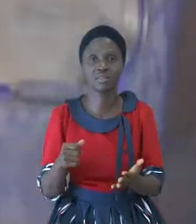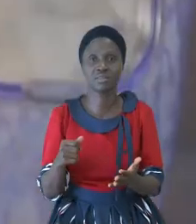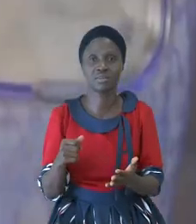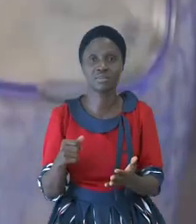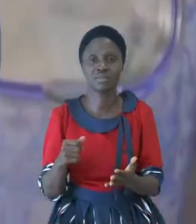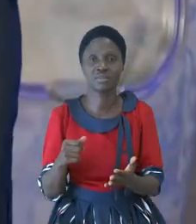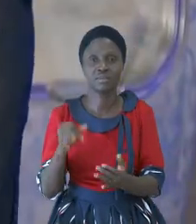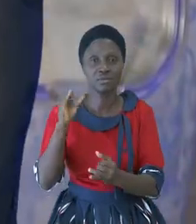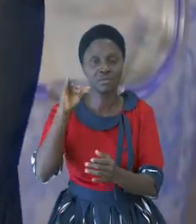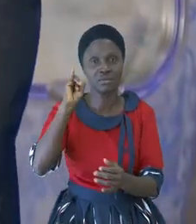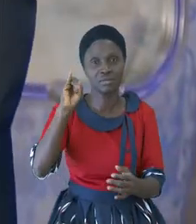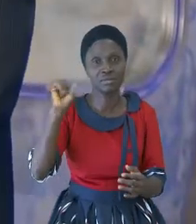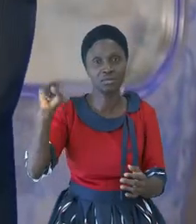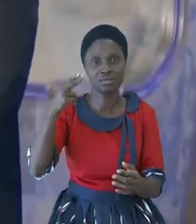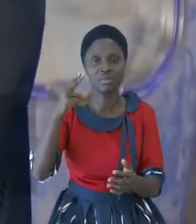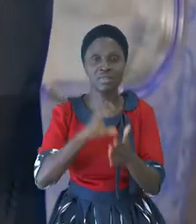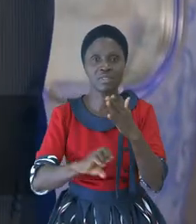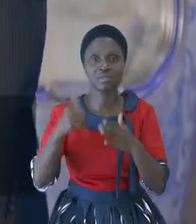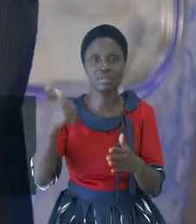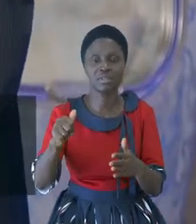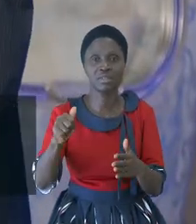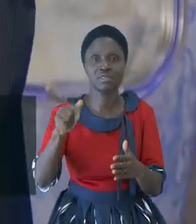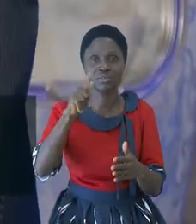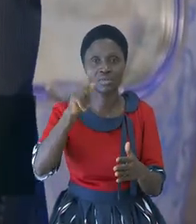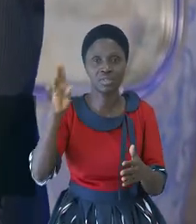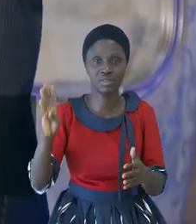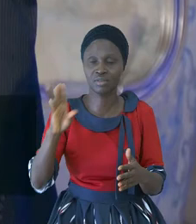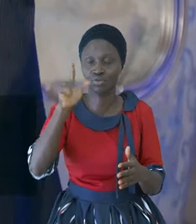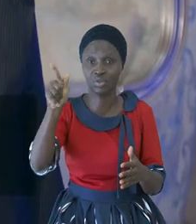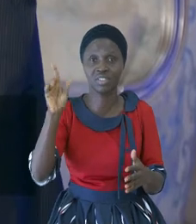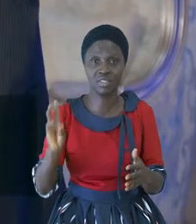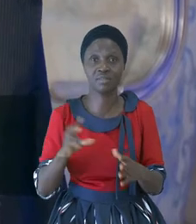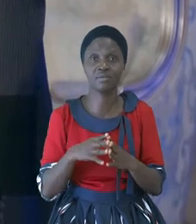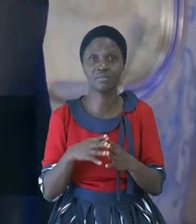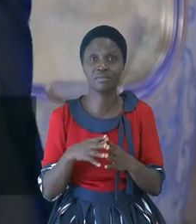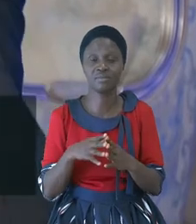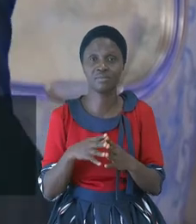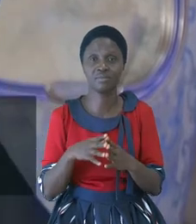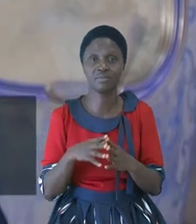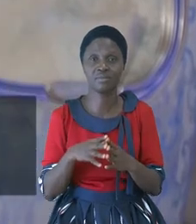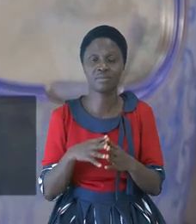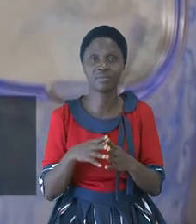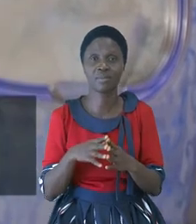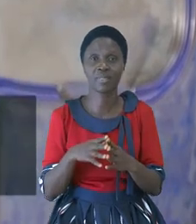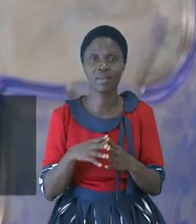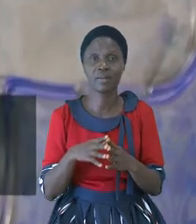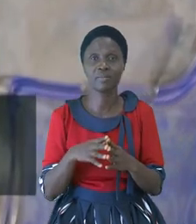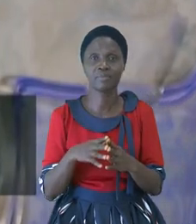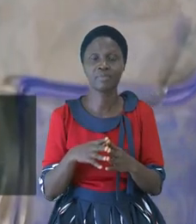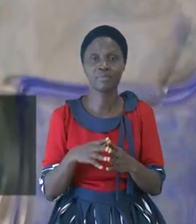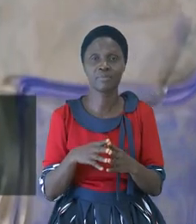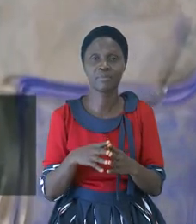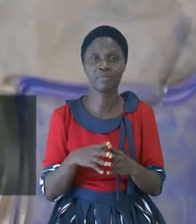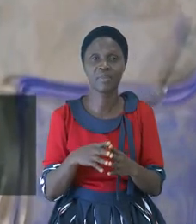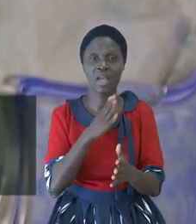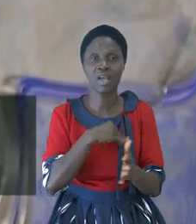verse 27. And it shall come to pass in that day that his body shall be